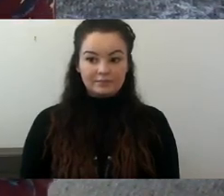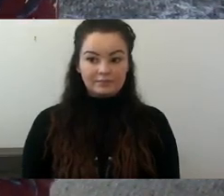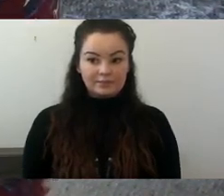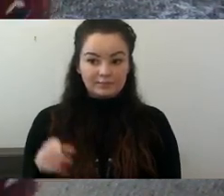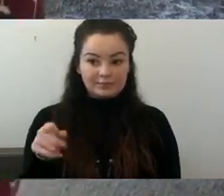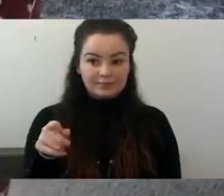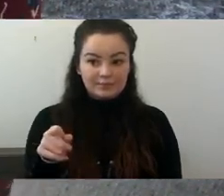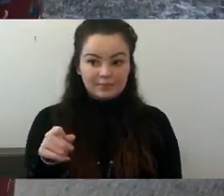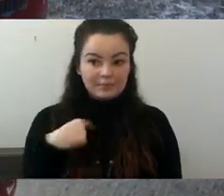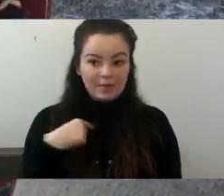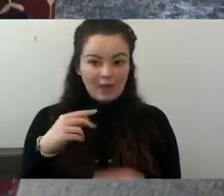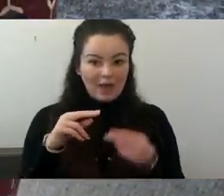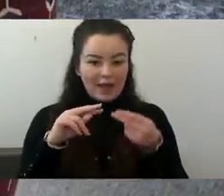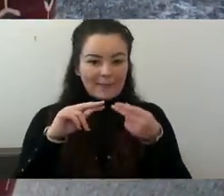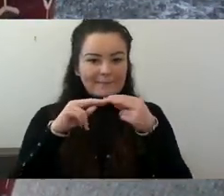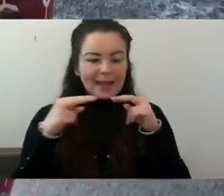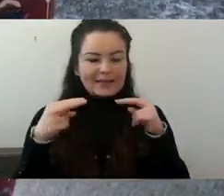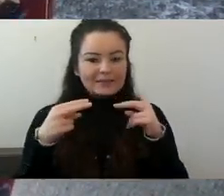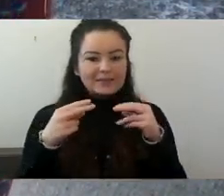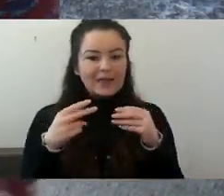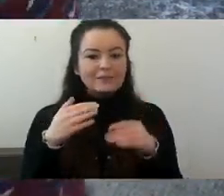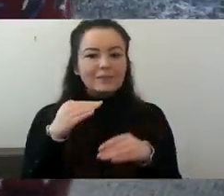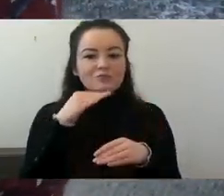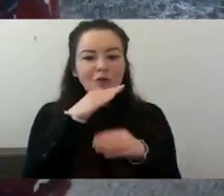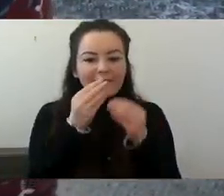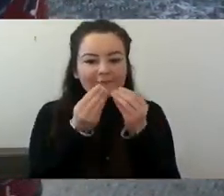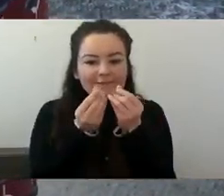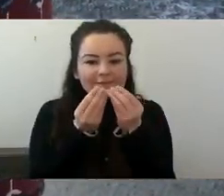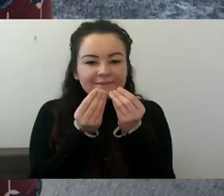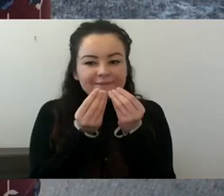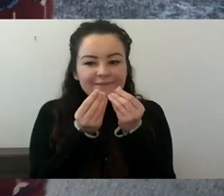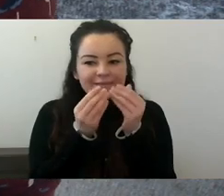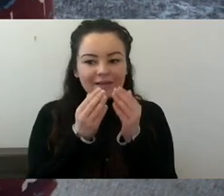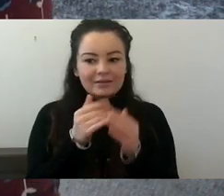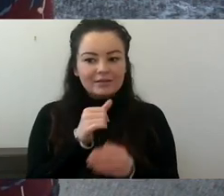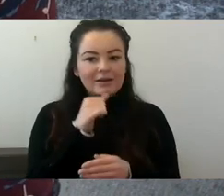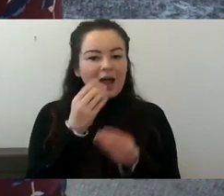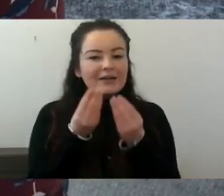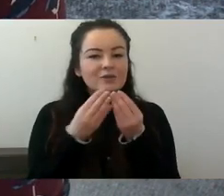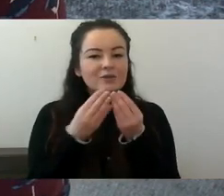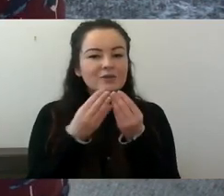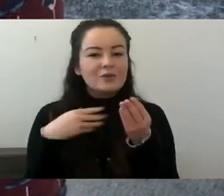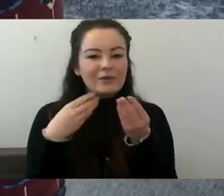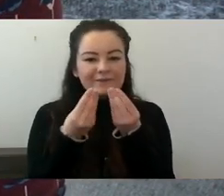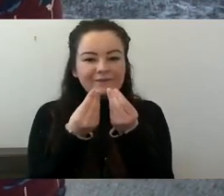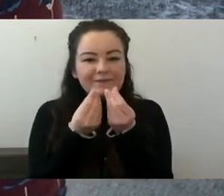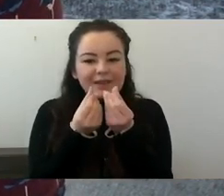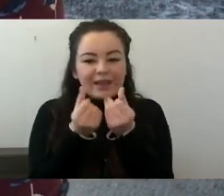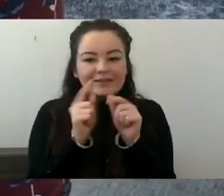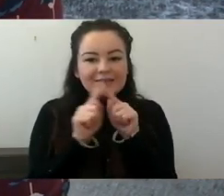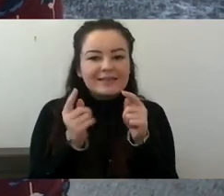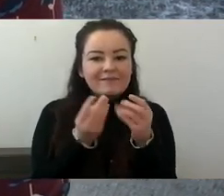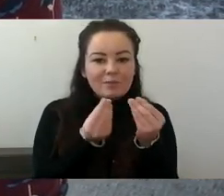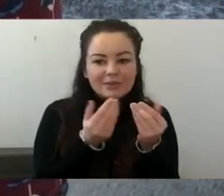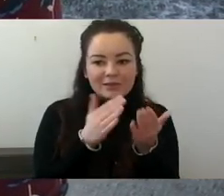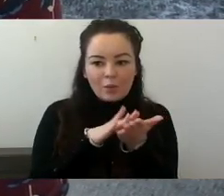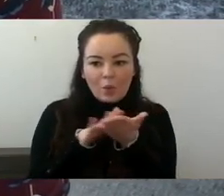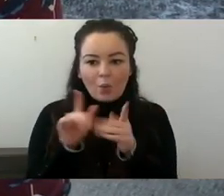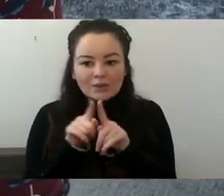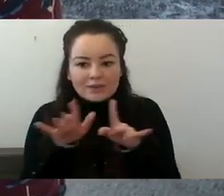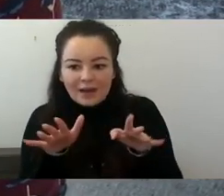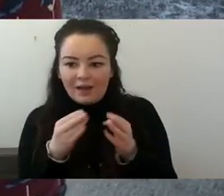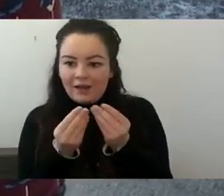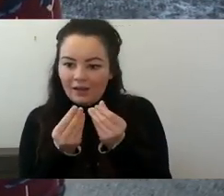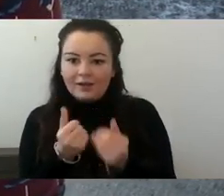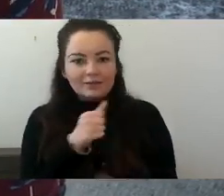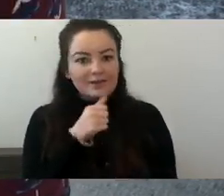So there's my pasta. It's got a nice rough texture there. It's quite nice to feel all of the different materials as